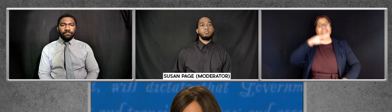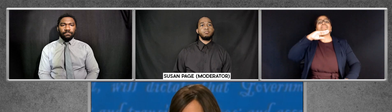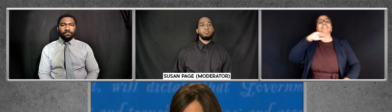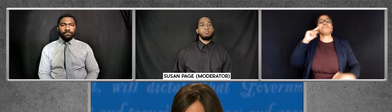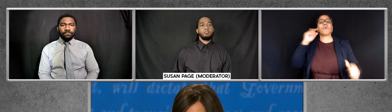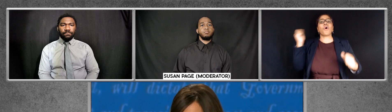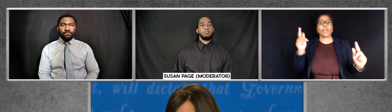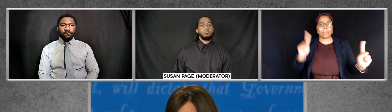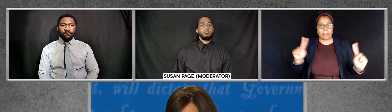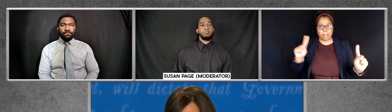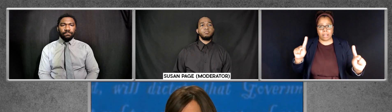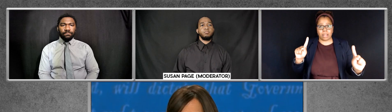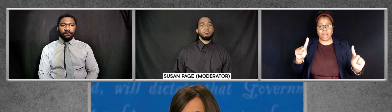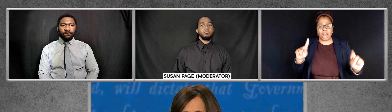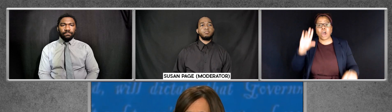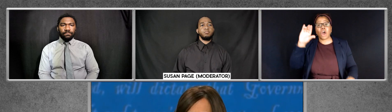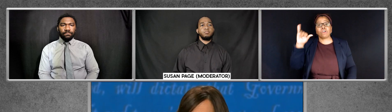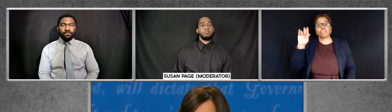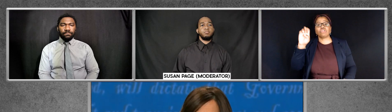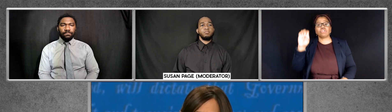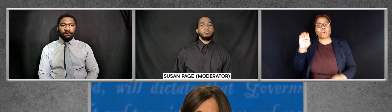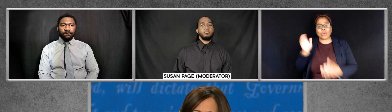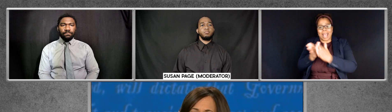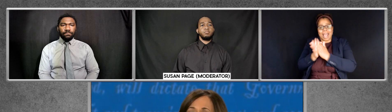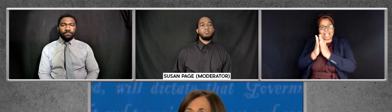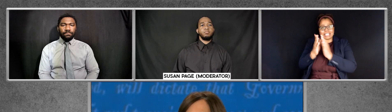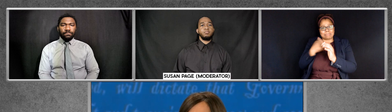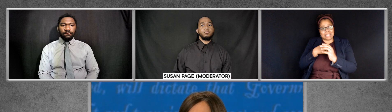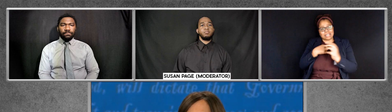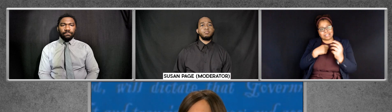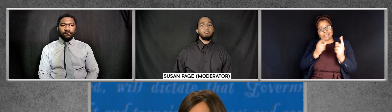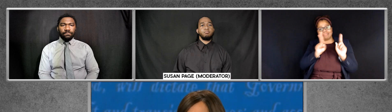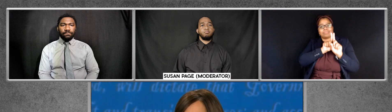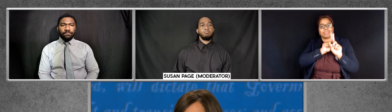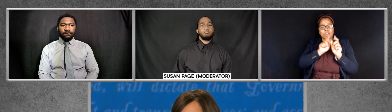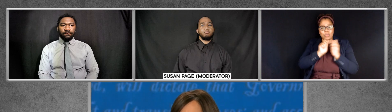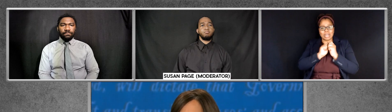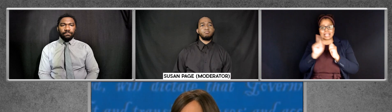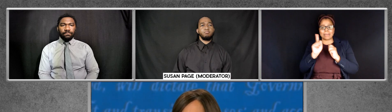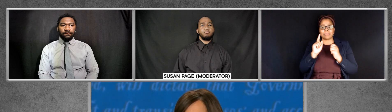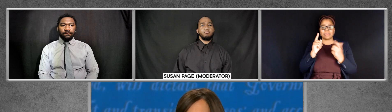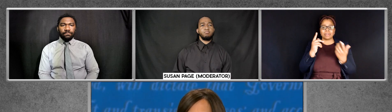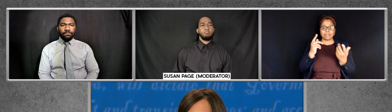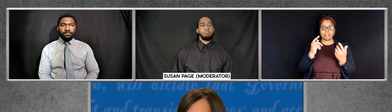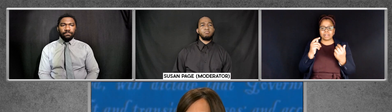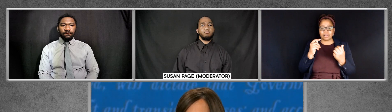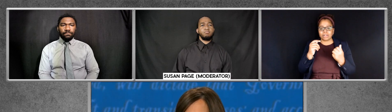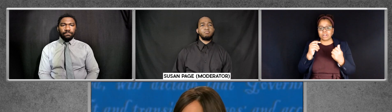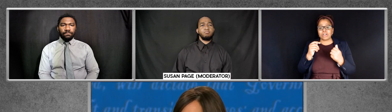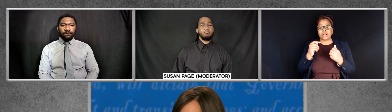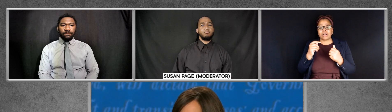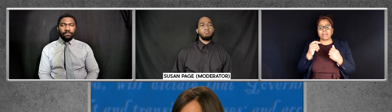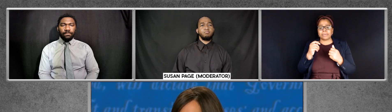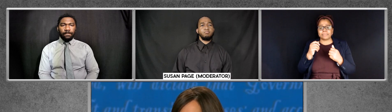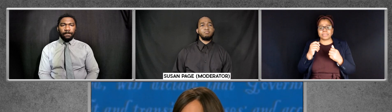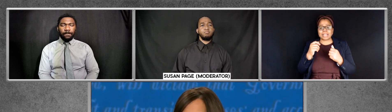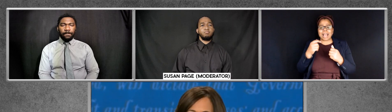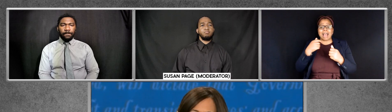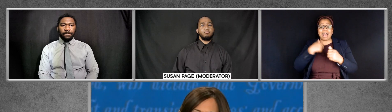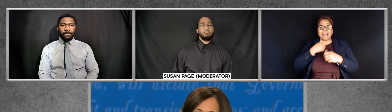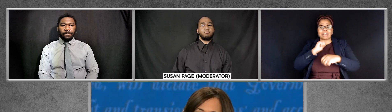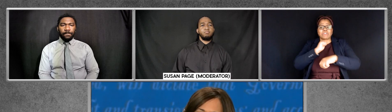him because, I have a career that included being elected the first woman district attorney of San Francisco, where I